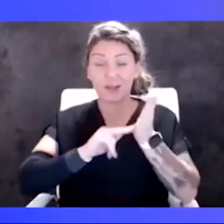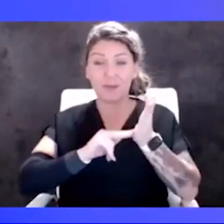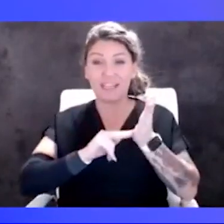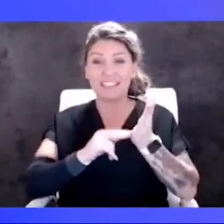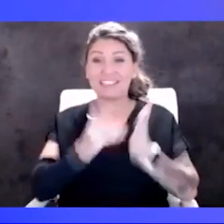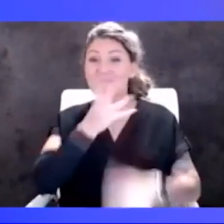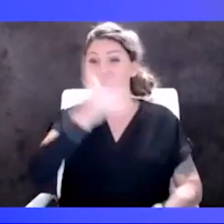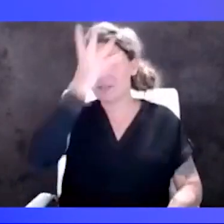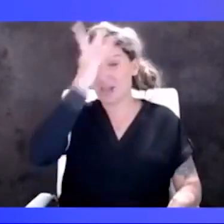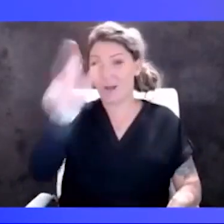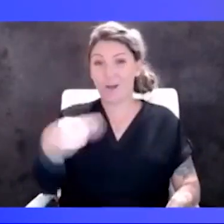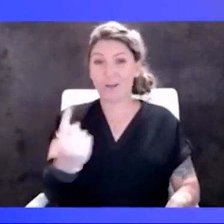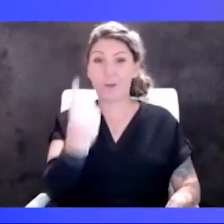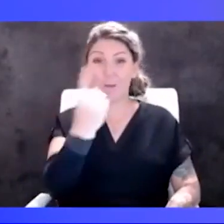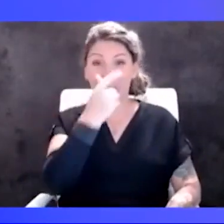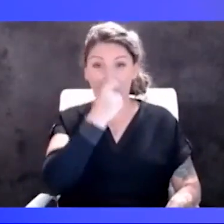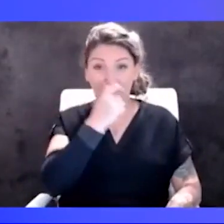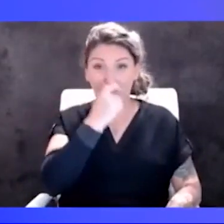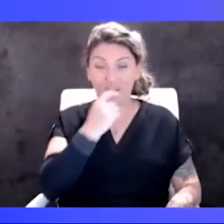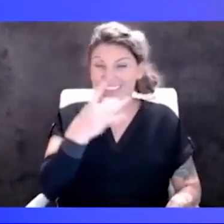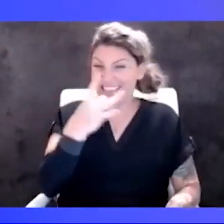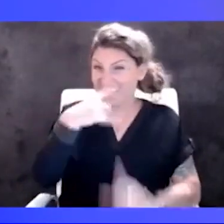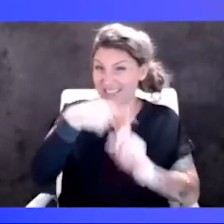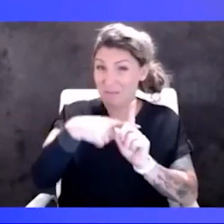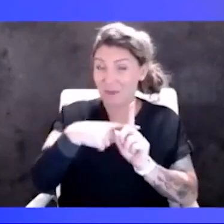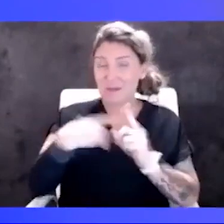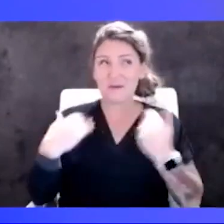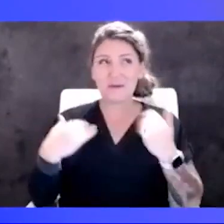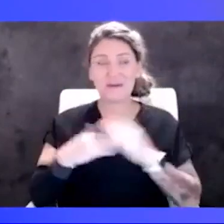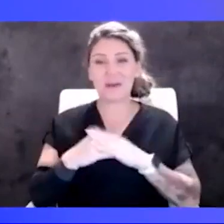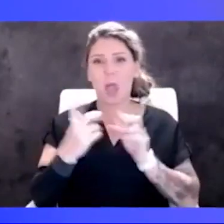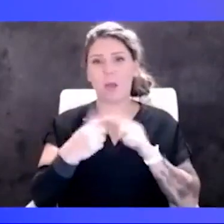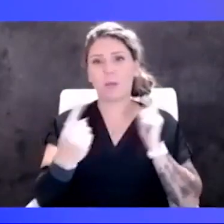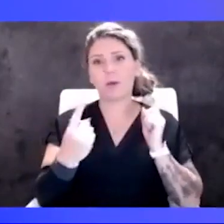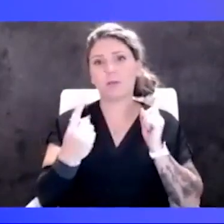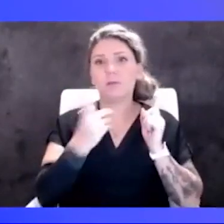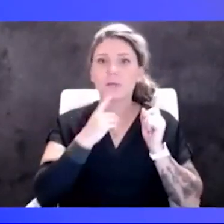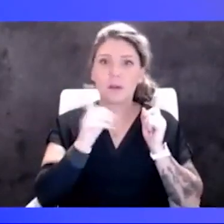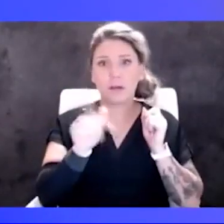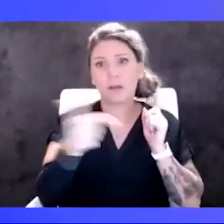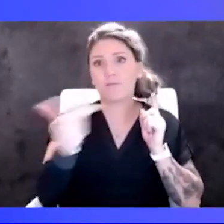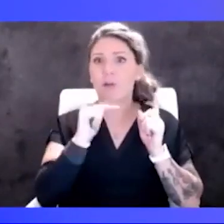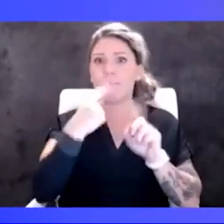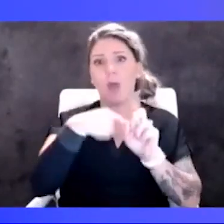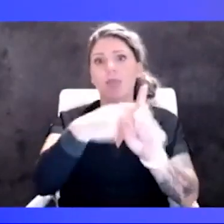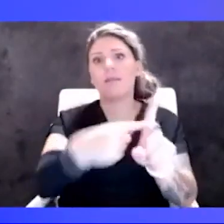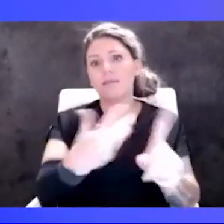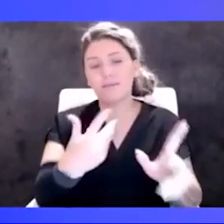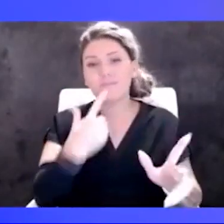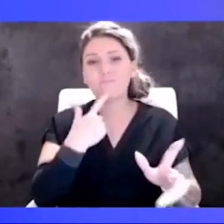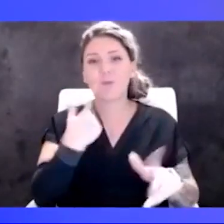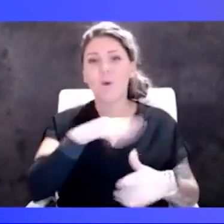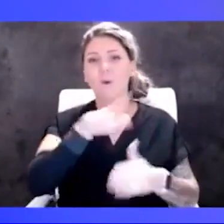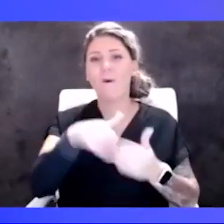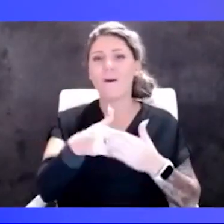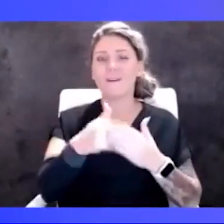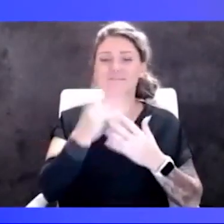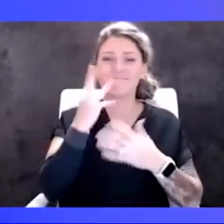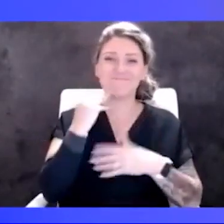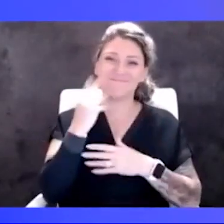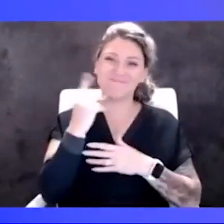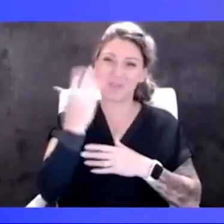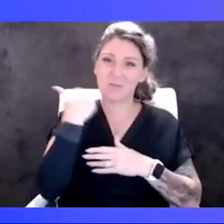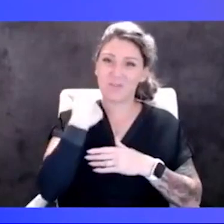cold in 18 months, and as opposed to every other, as we've all been through before. And so